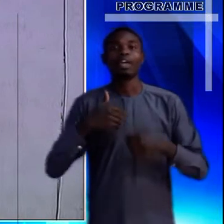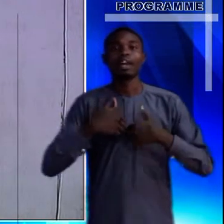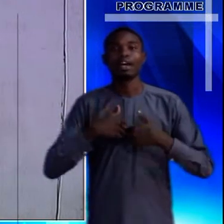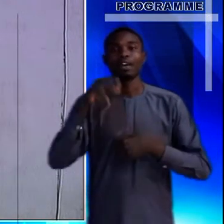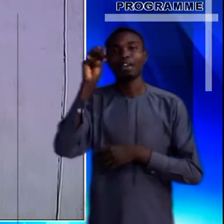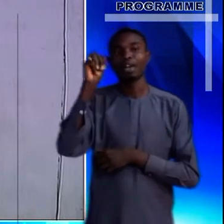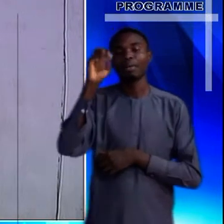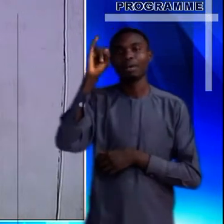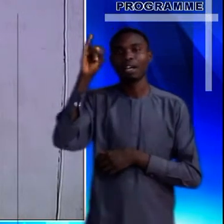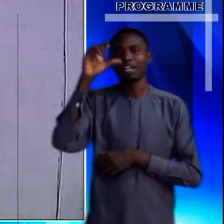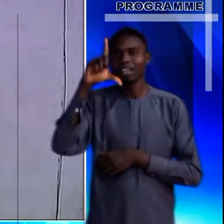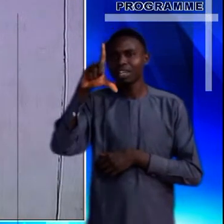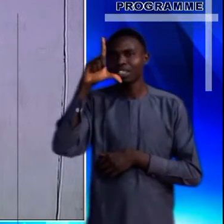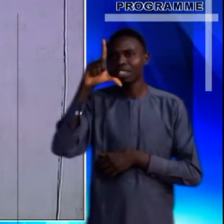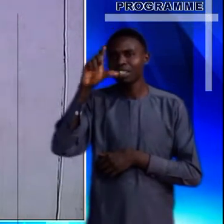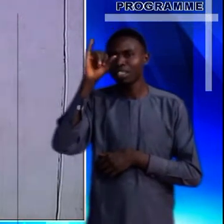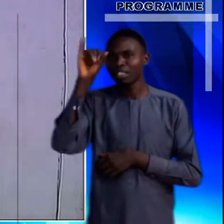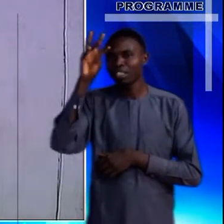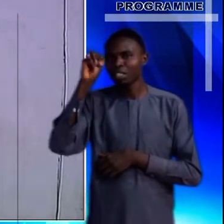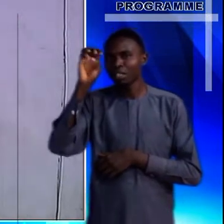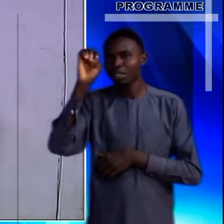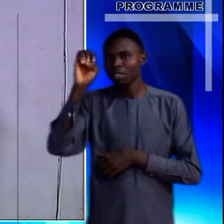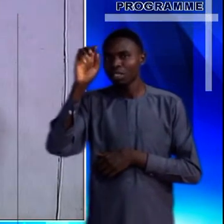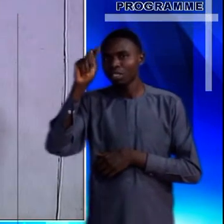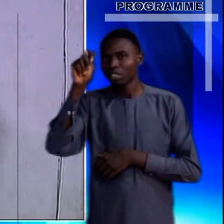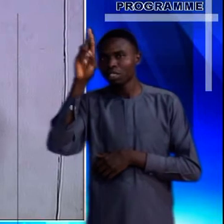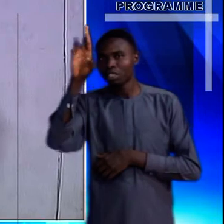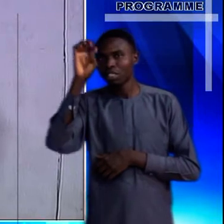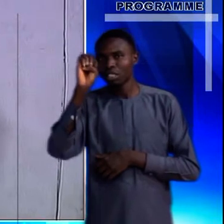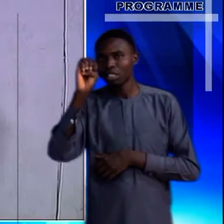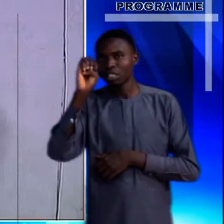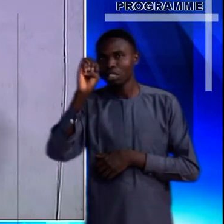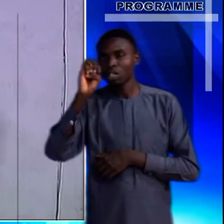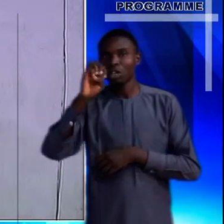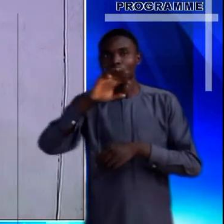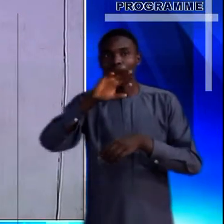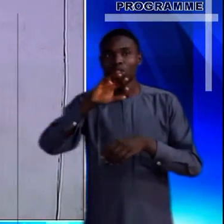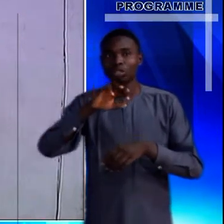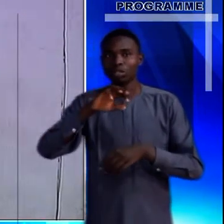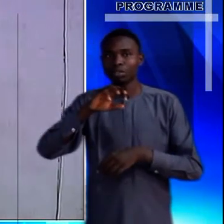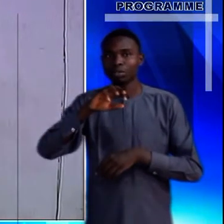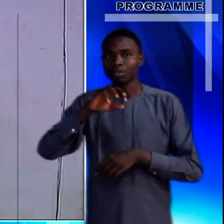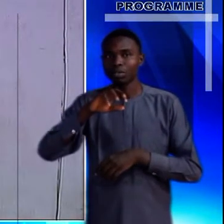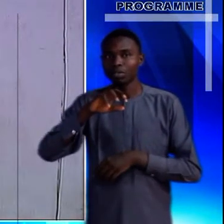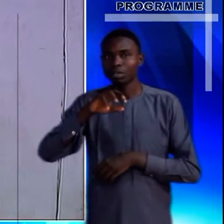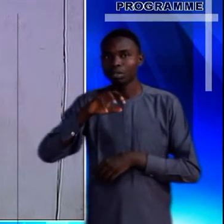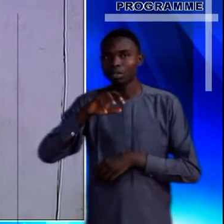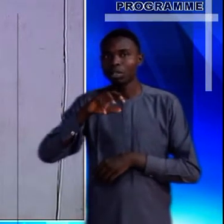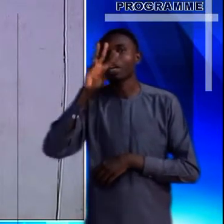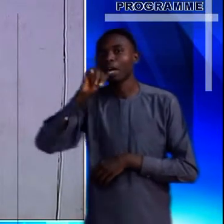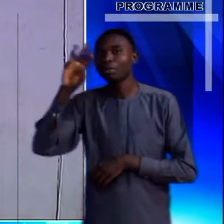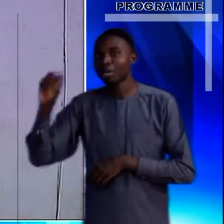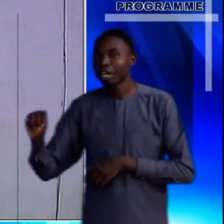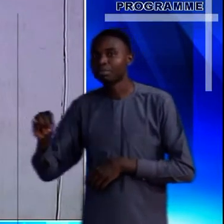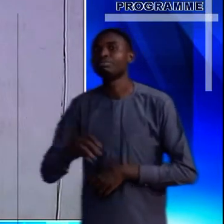millimeters, which has a symbol of mm, small mm.